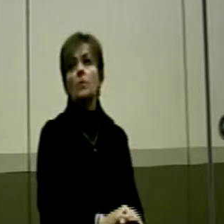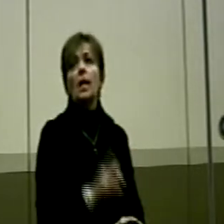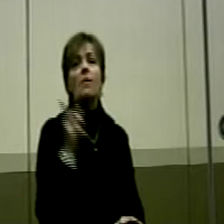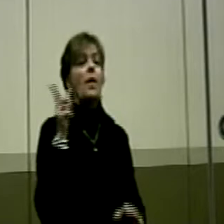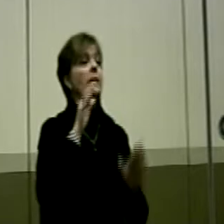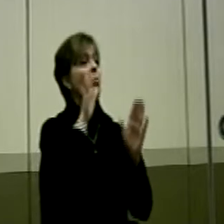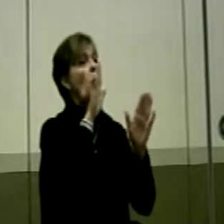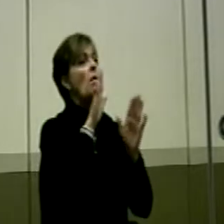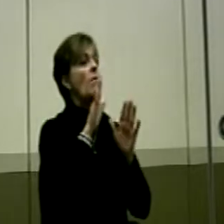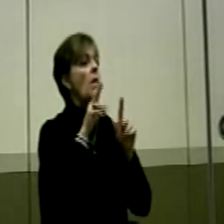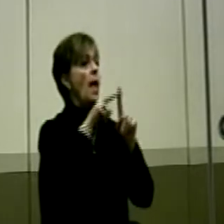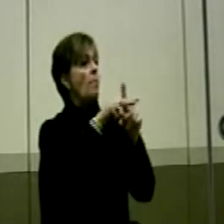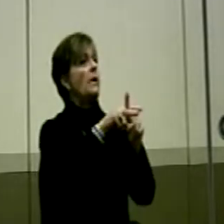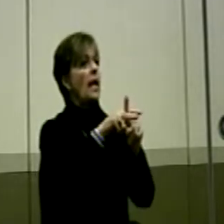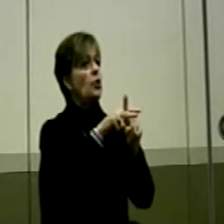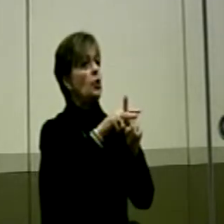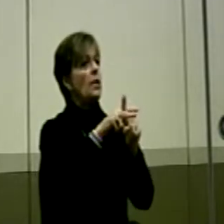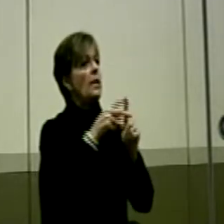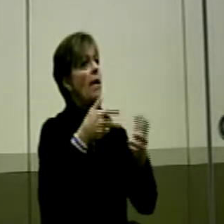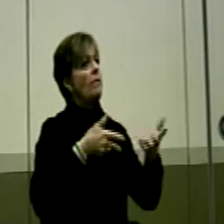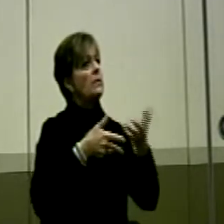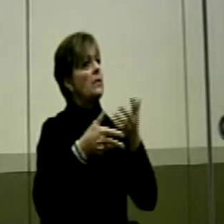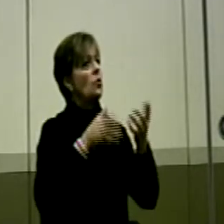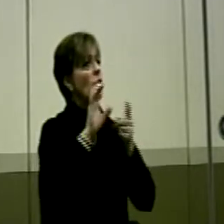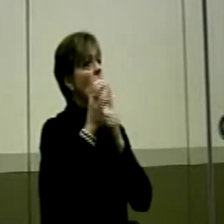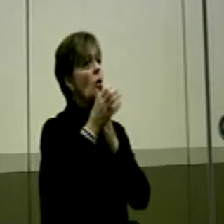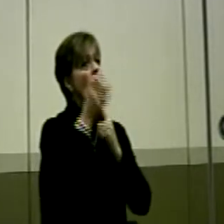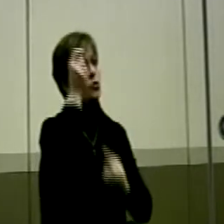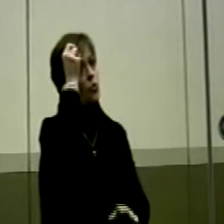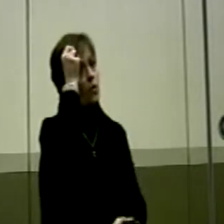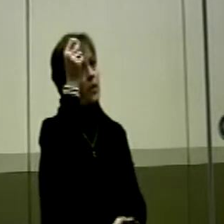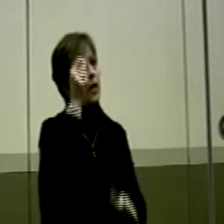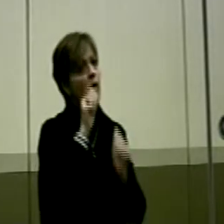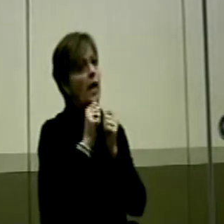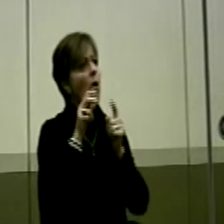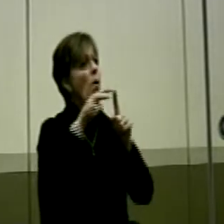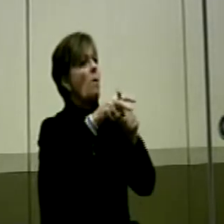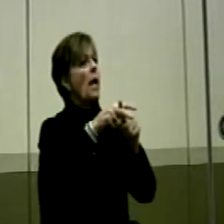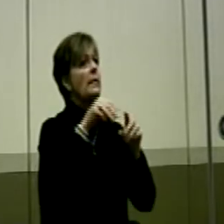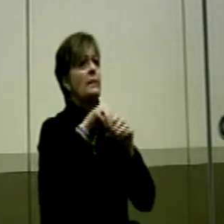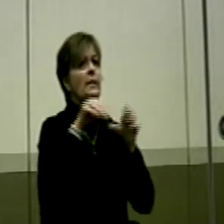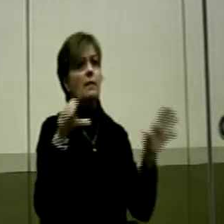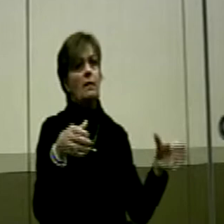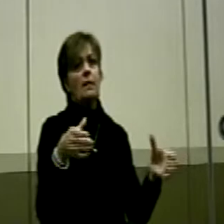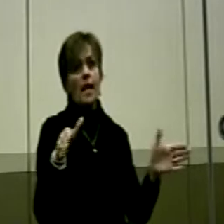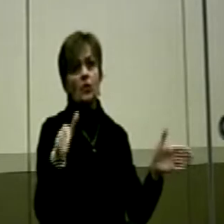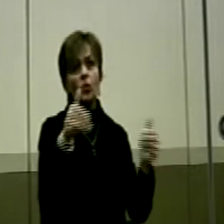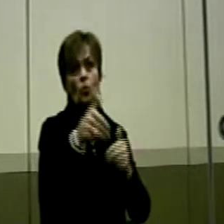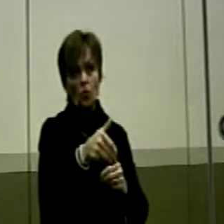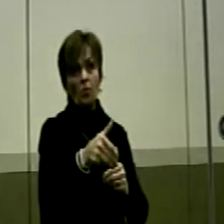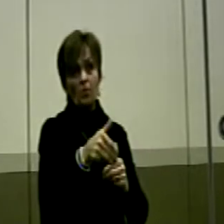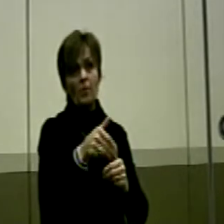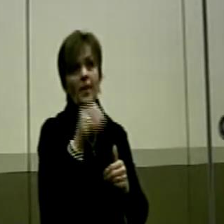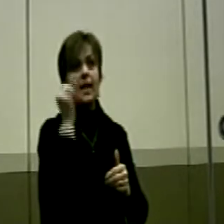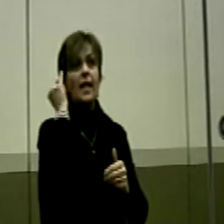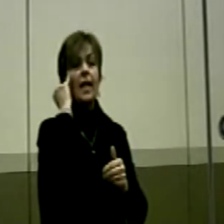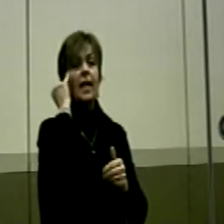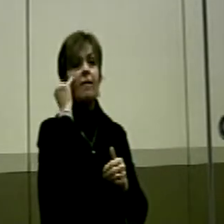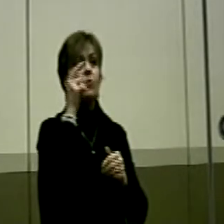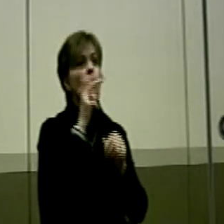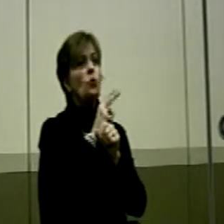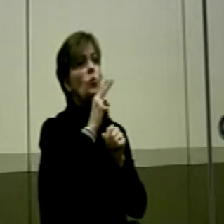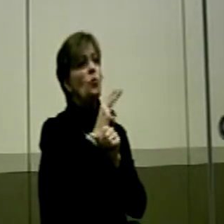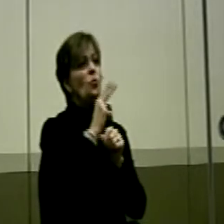what are our rules going to be? What's important to our social group here in this classroom? And then using language as a psychological tool